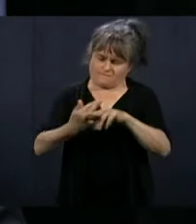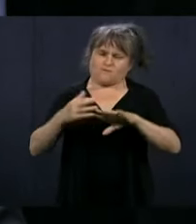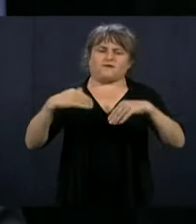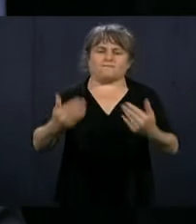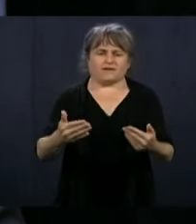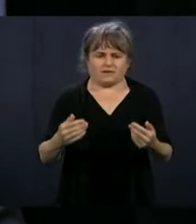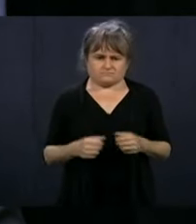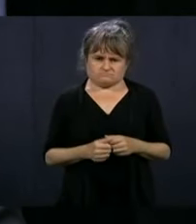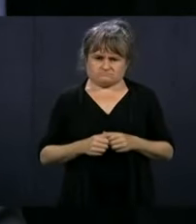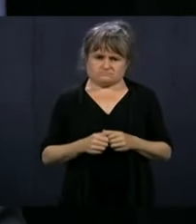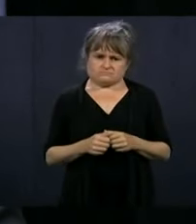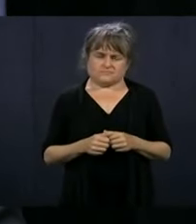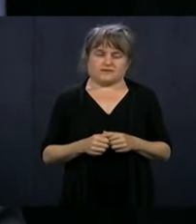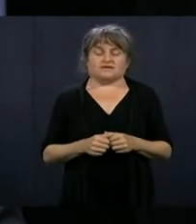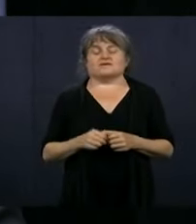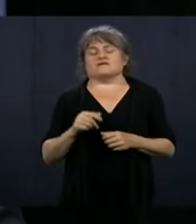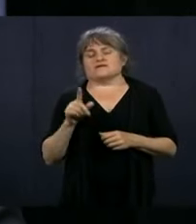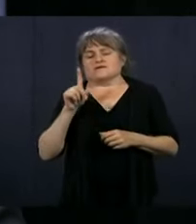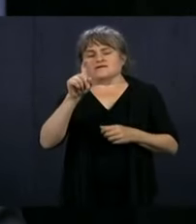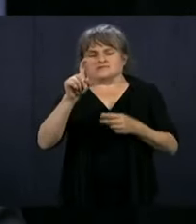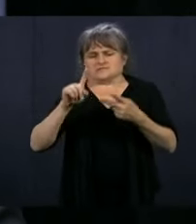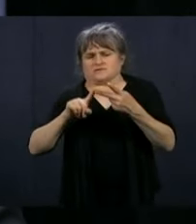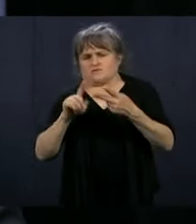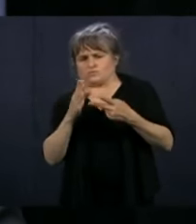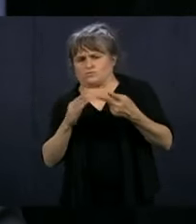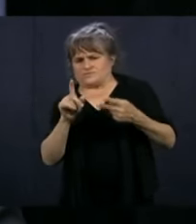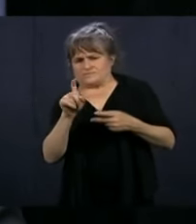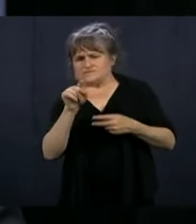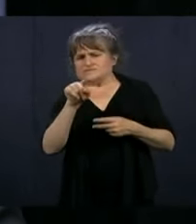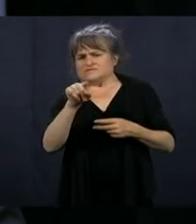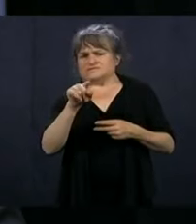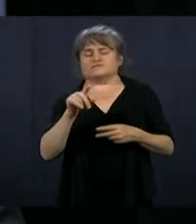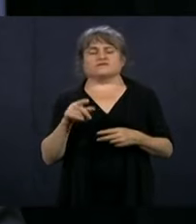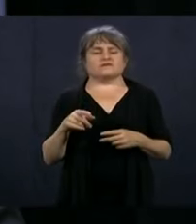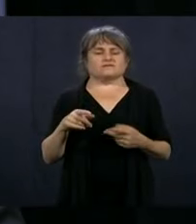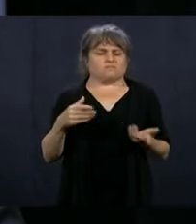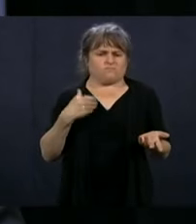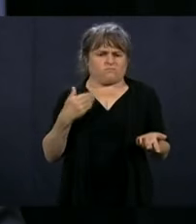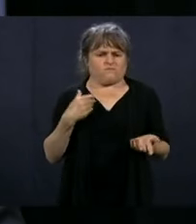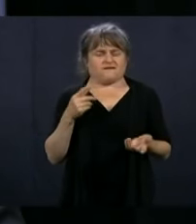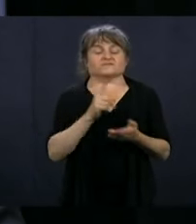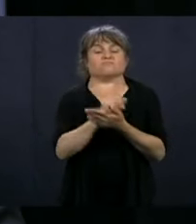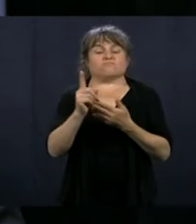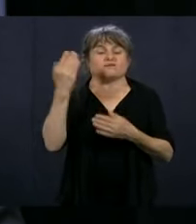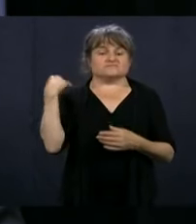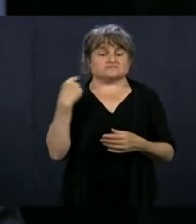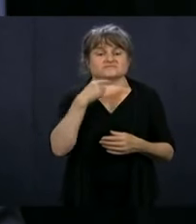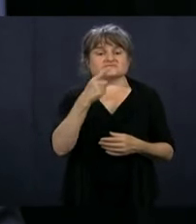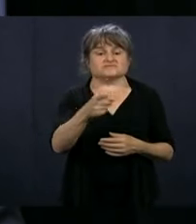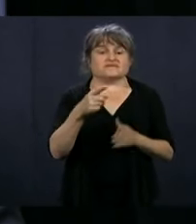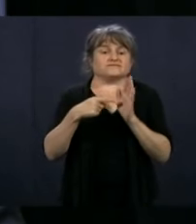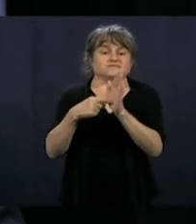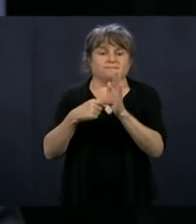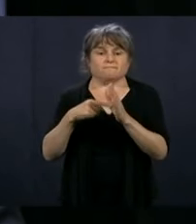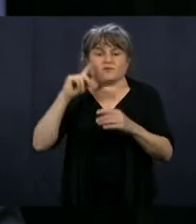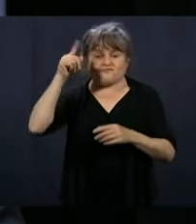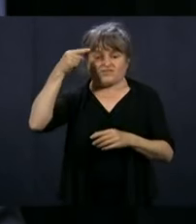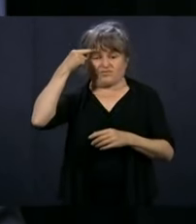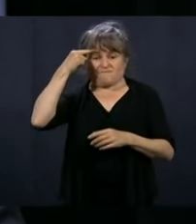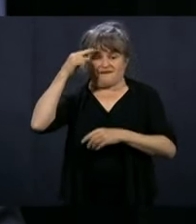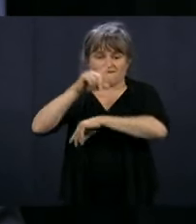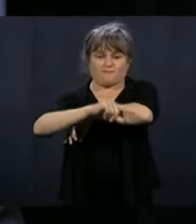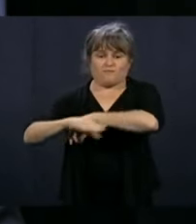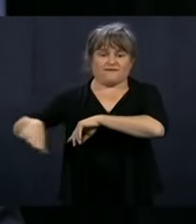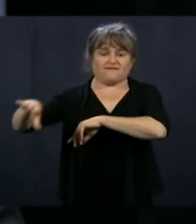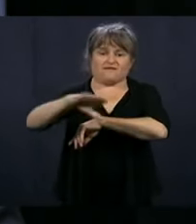act. Last week, you were asked how to explain the underrepresentation of racialized people, no